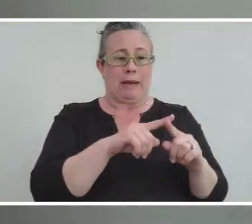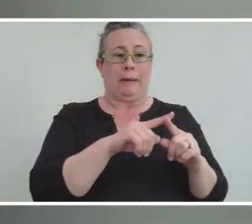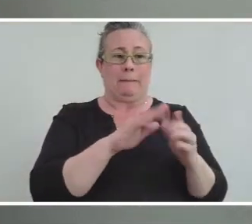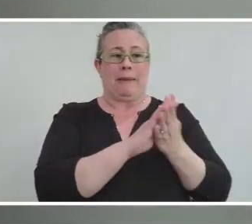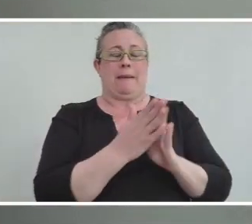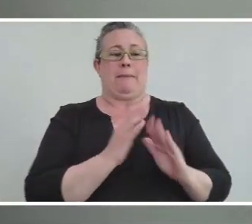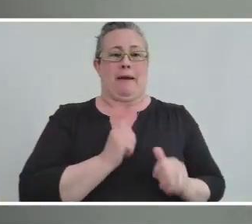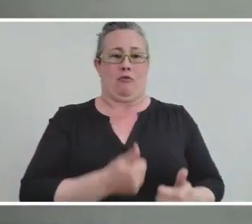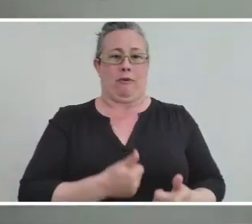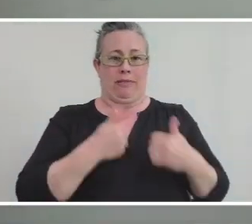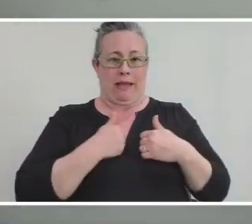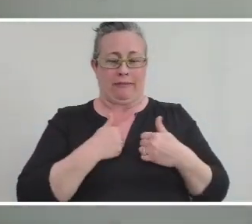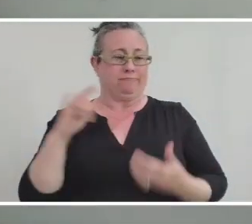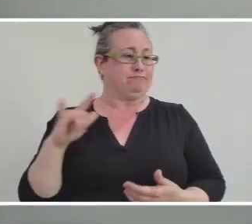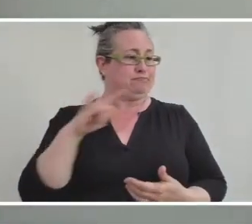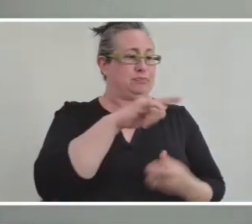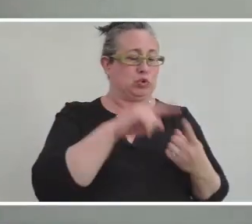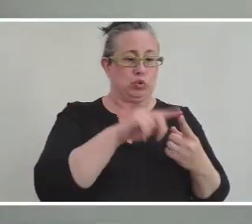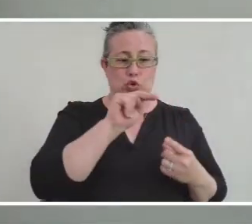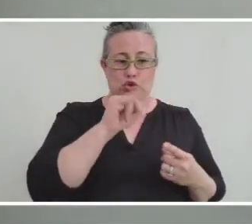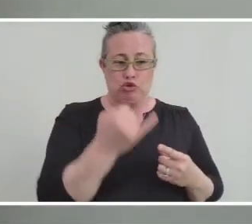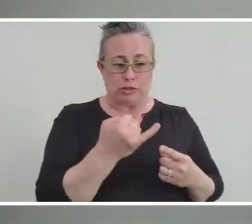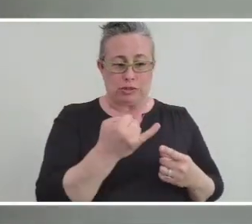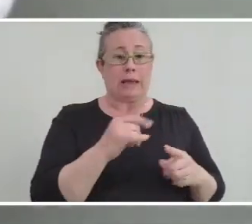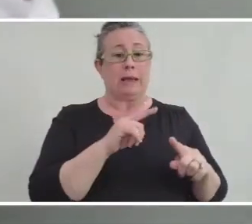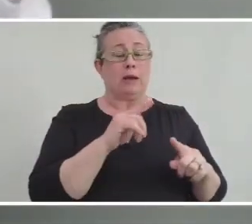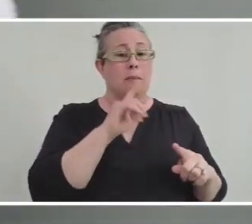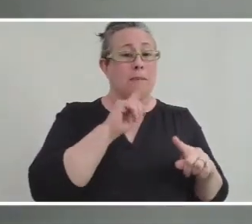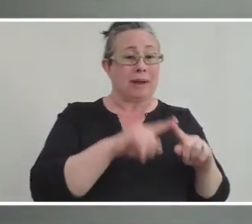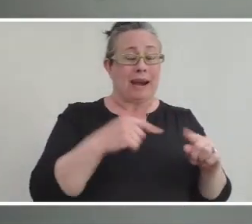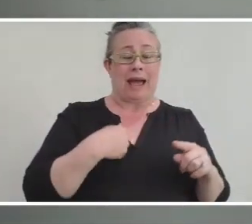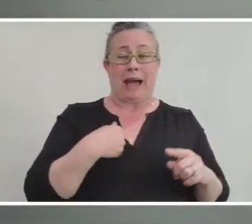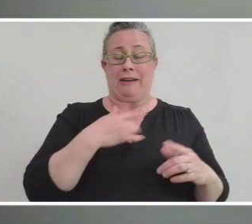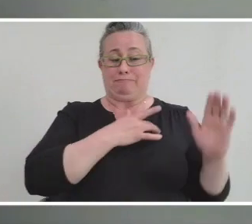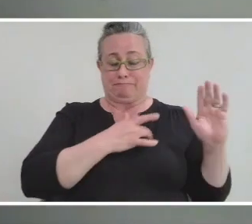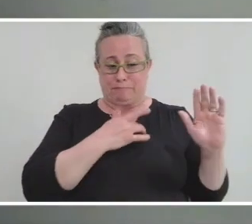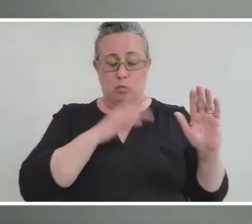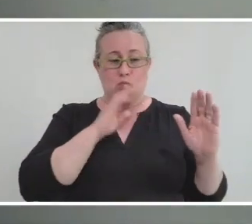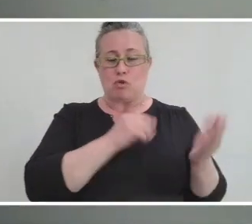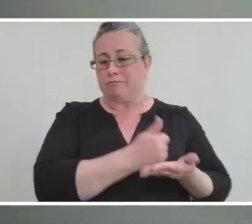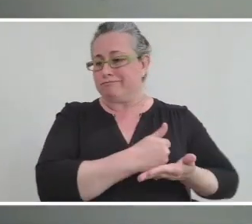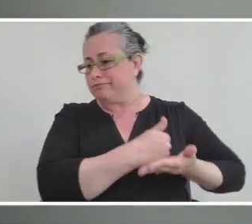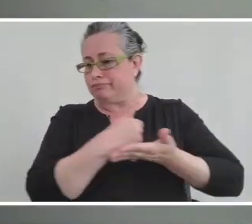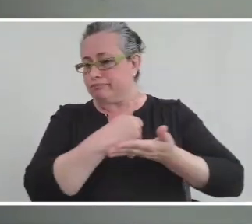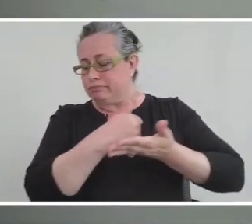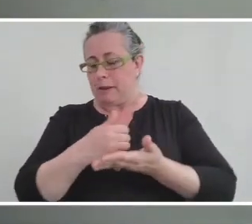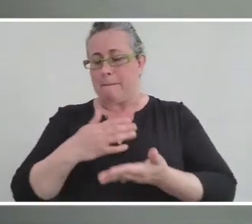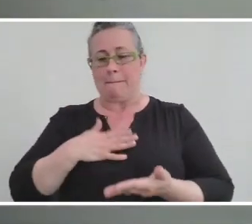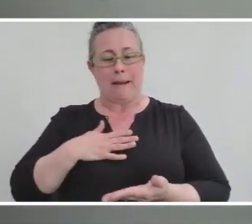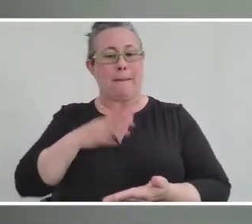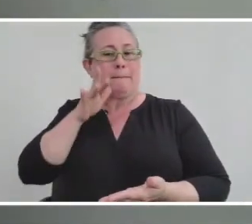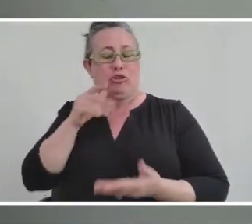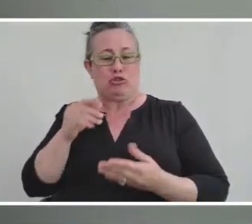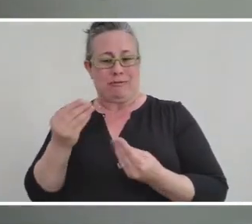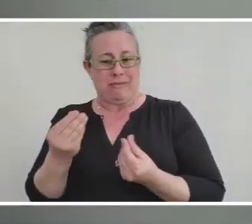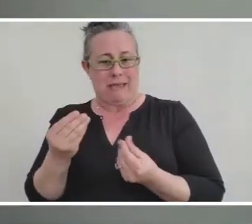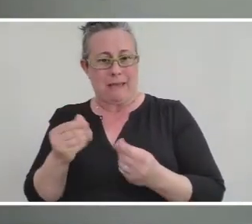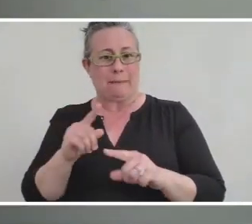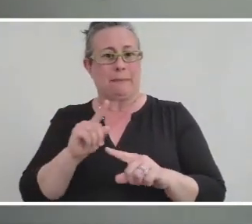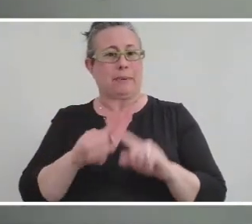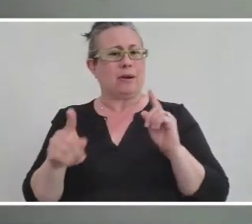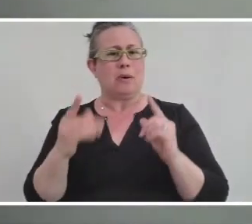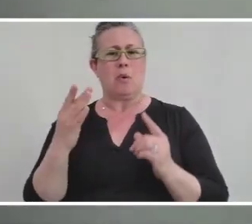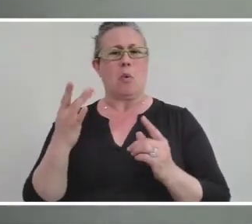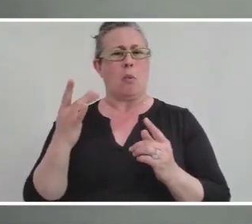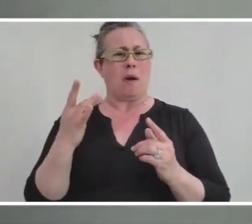help my motherland. But before that, I faced the traditional questions for the refugees, from why does everyone ask how I'm